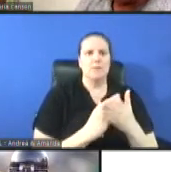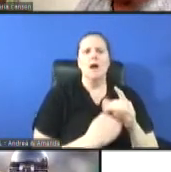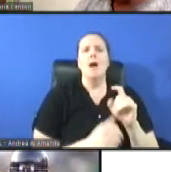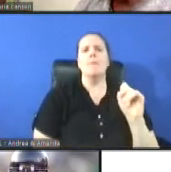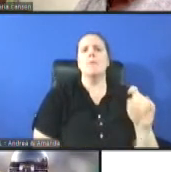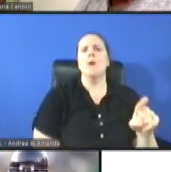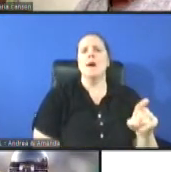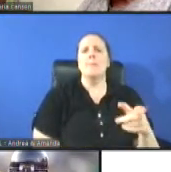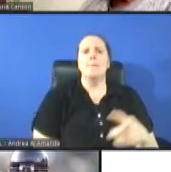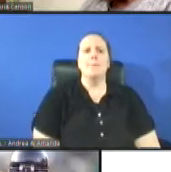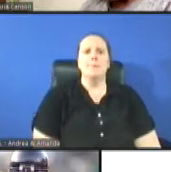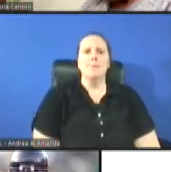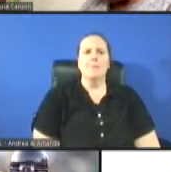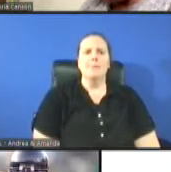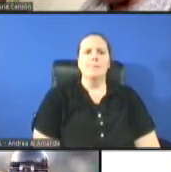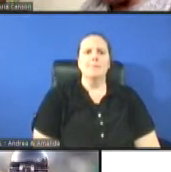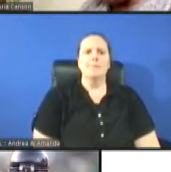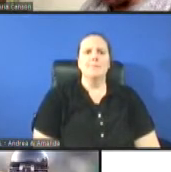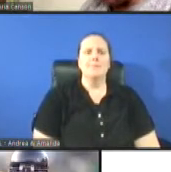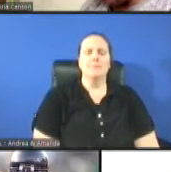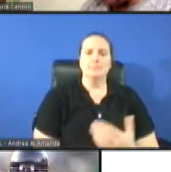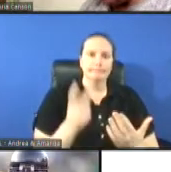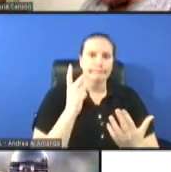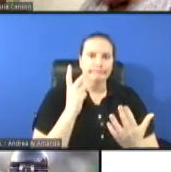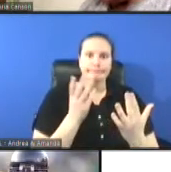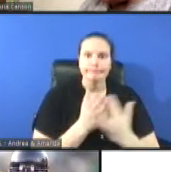is regarding transparency.